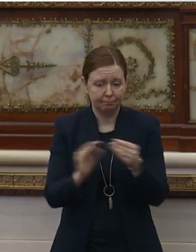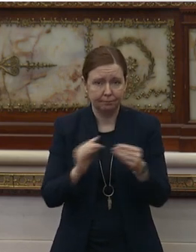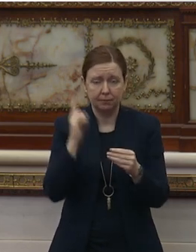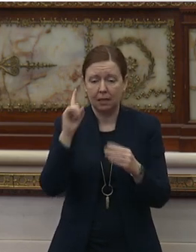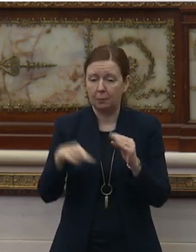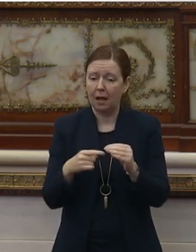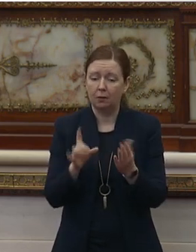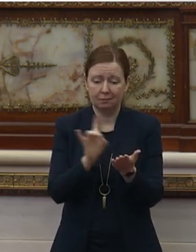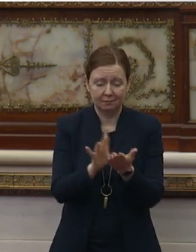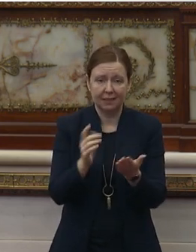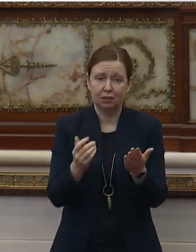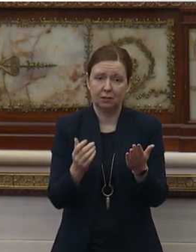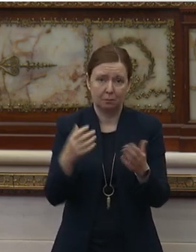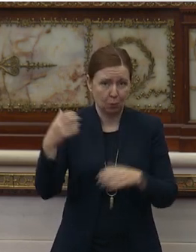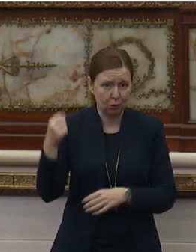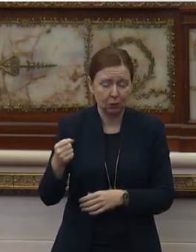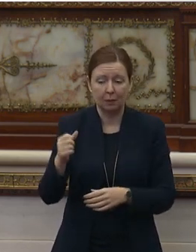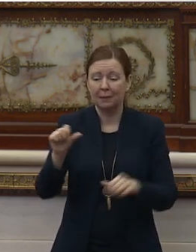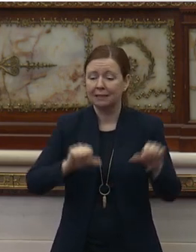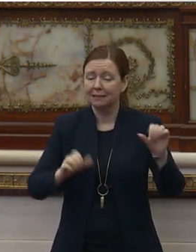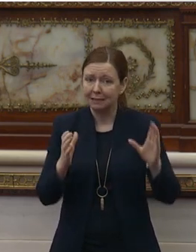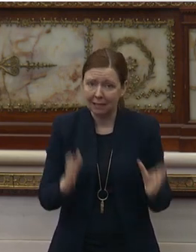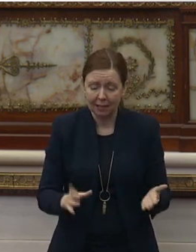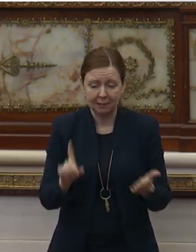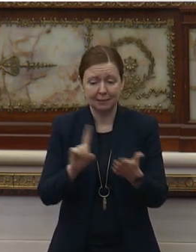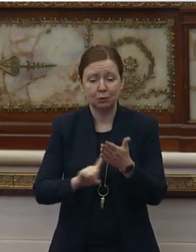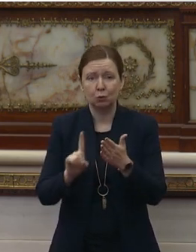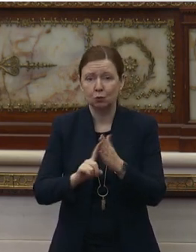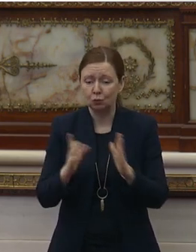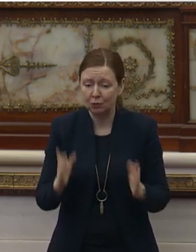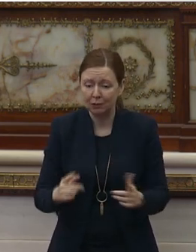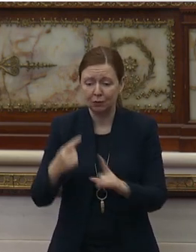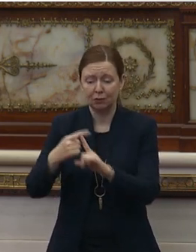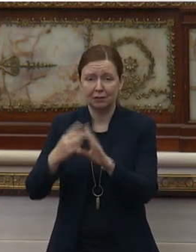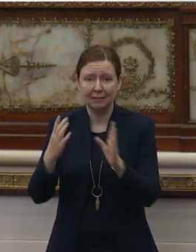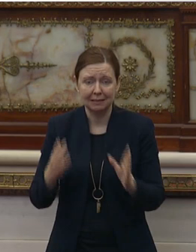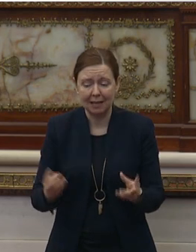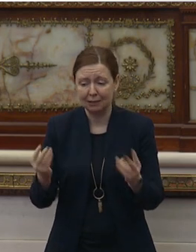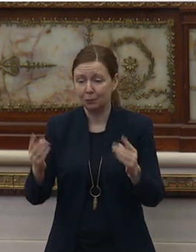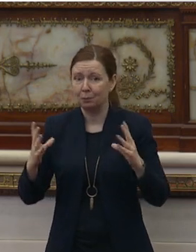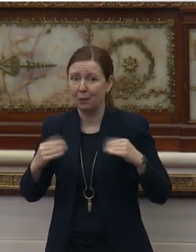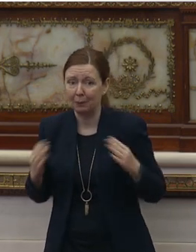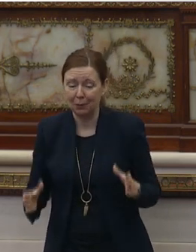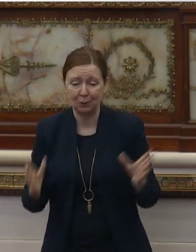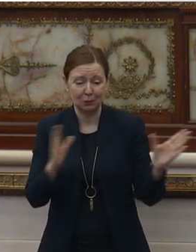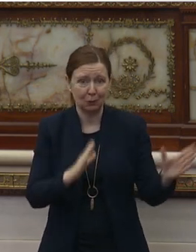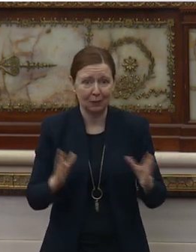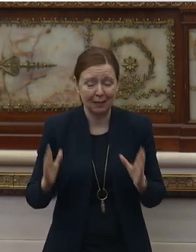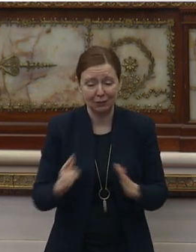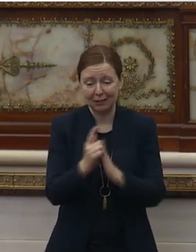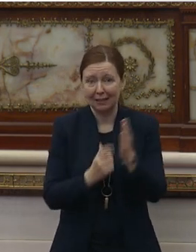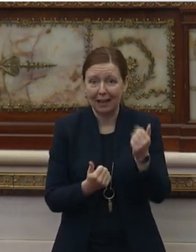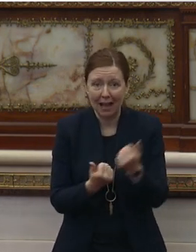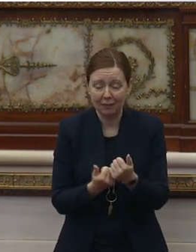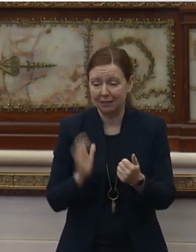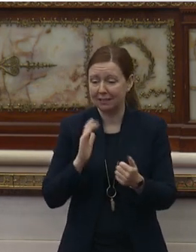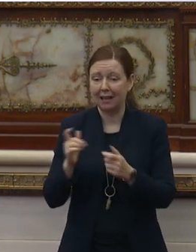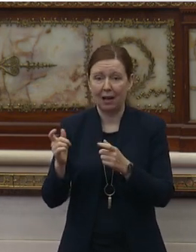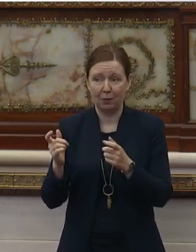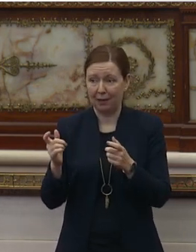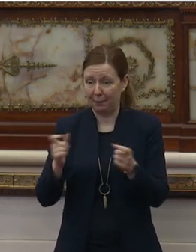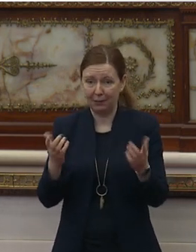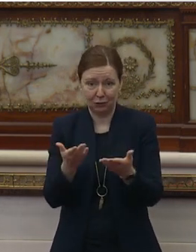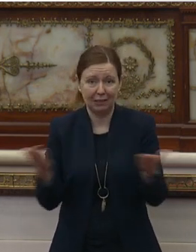moratorium. Scientists, researchers, tenants, property owners, organizers, legal advocates, and our